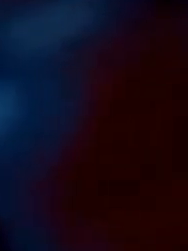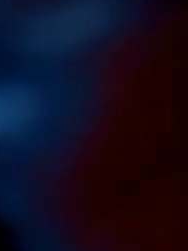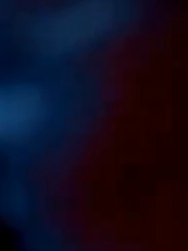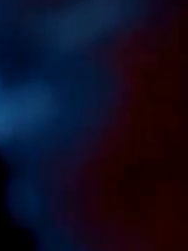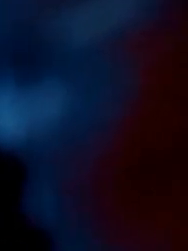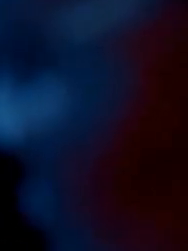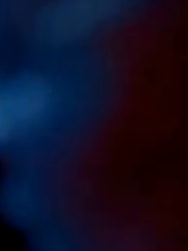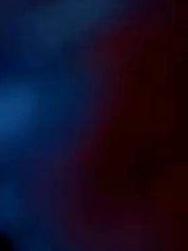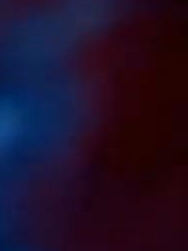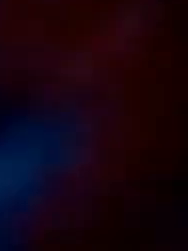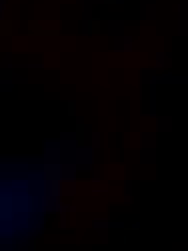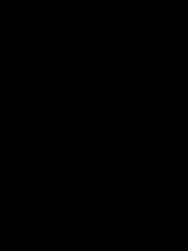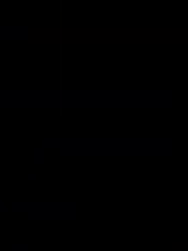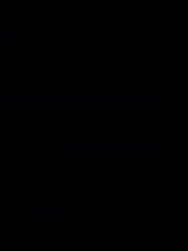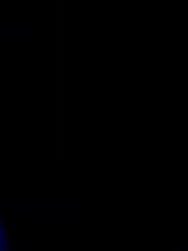Kwenzakaleni vele?